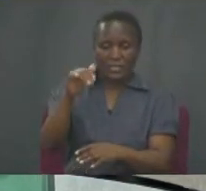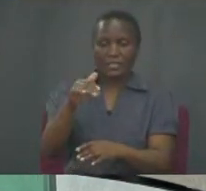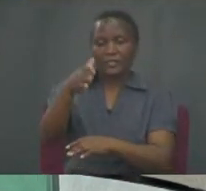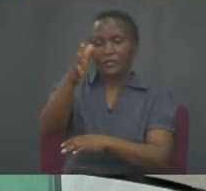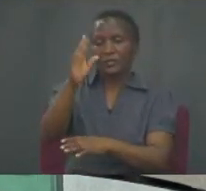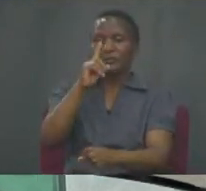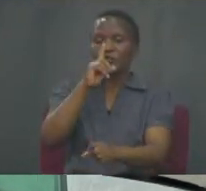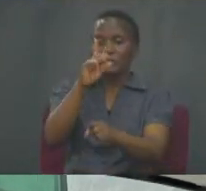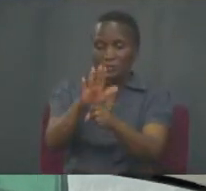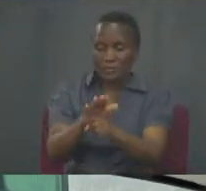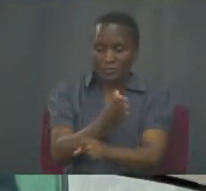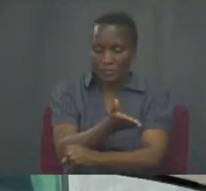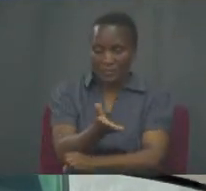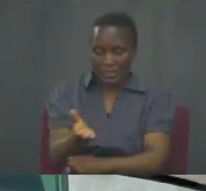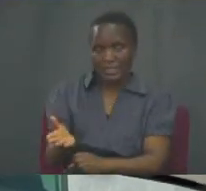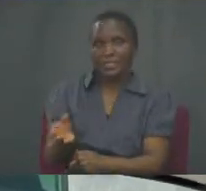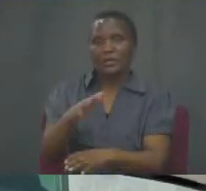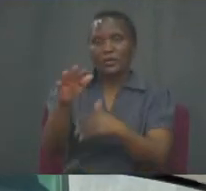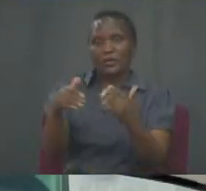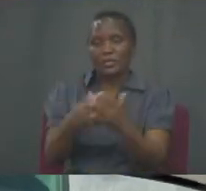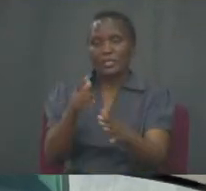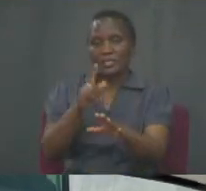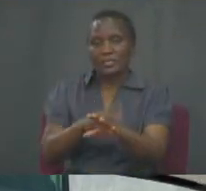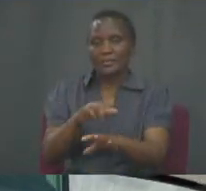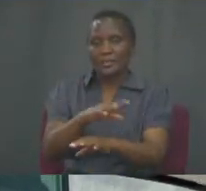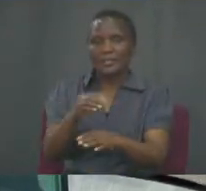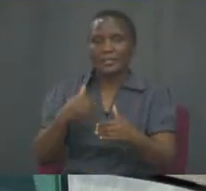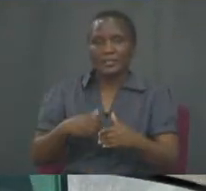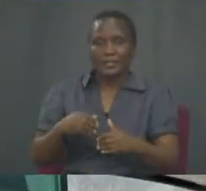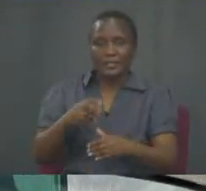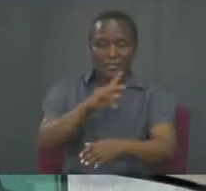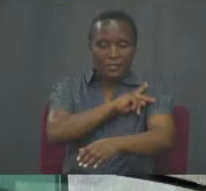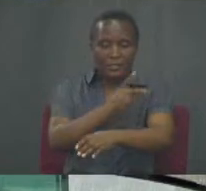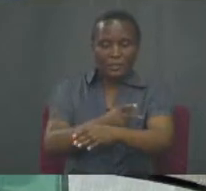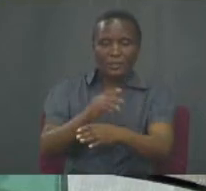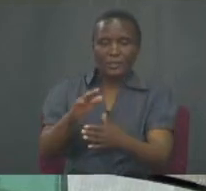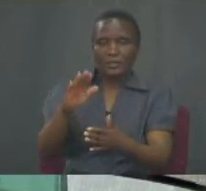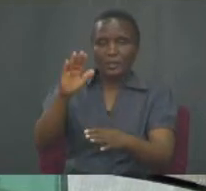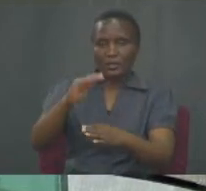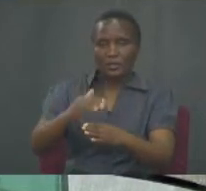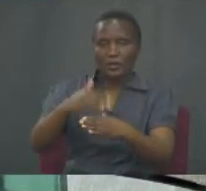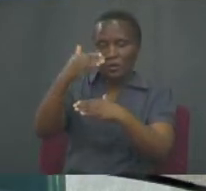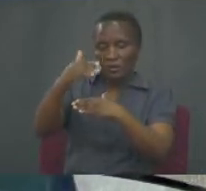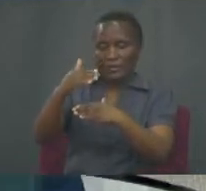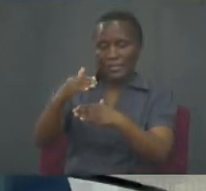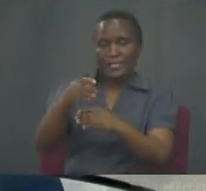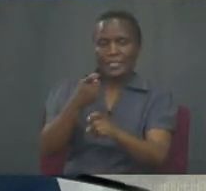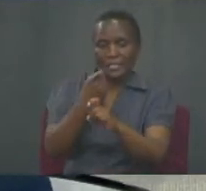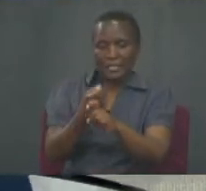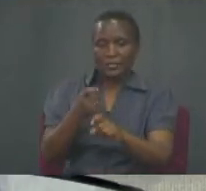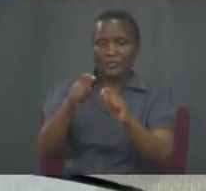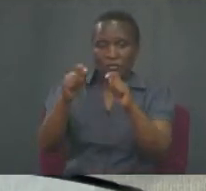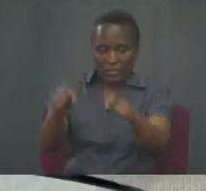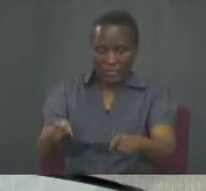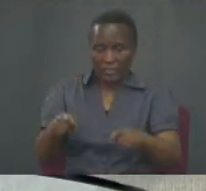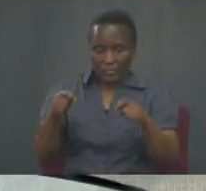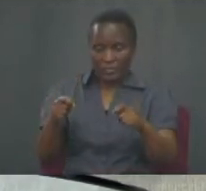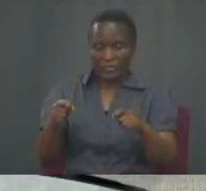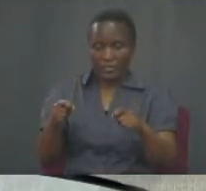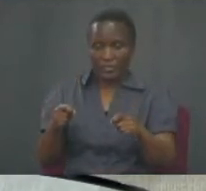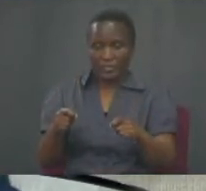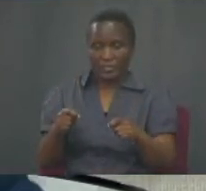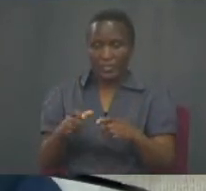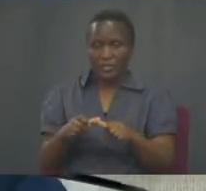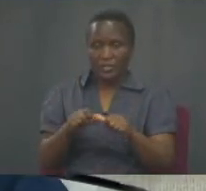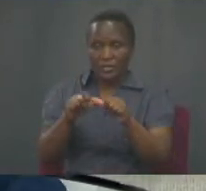time and that he has power over the iron chariots of our lives. Now, if you continue following